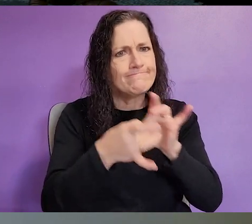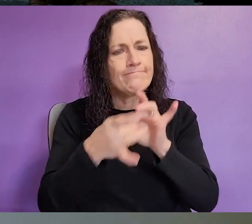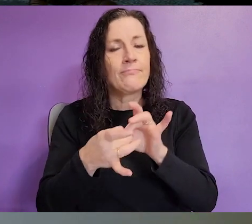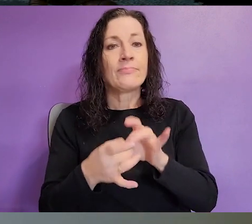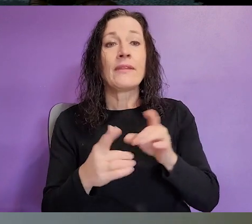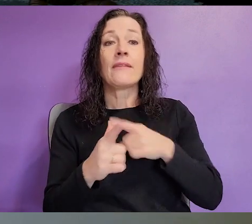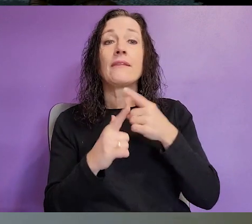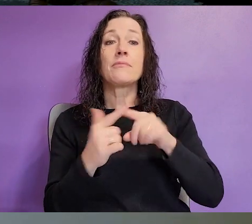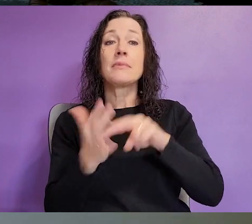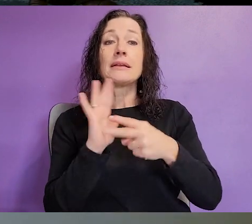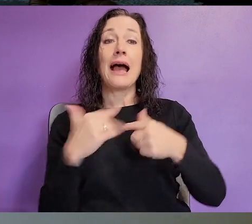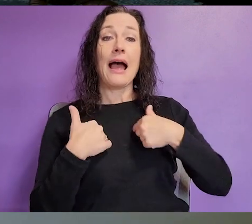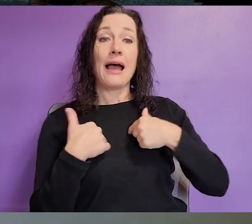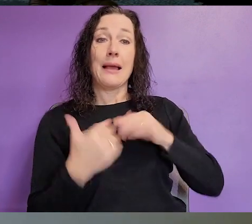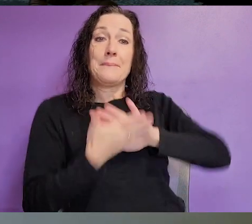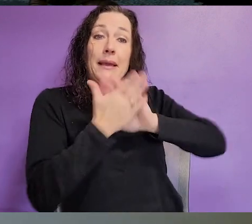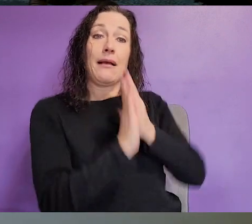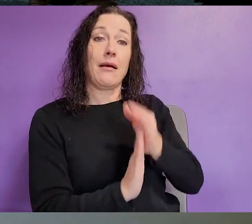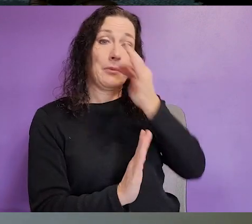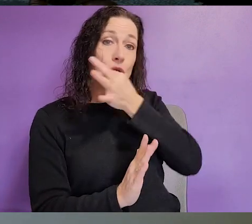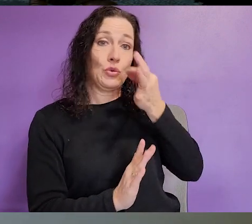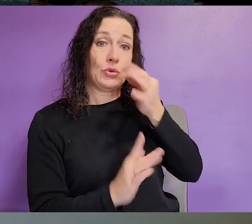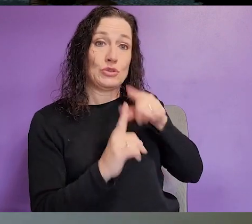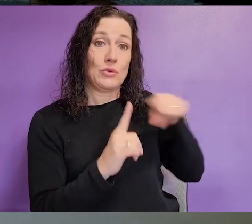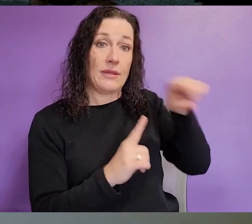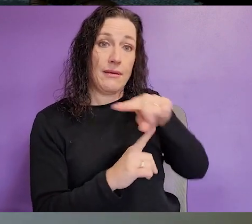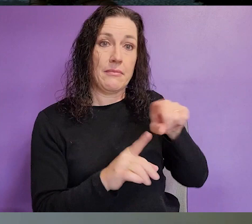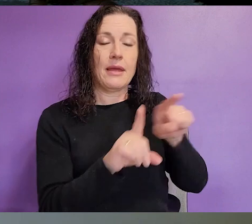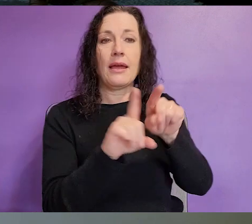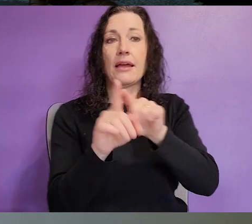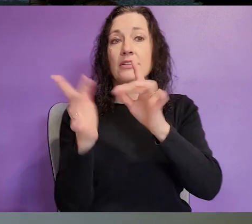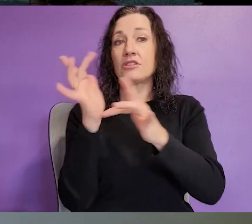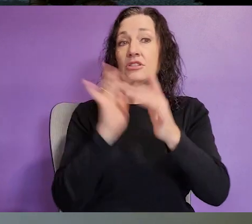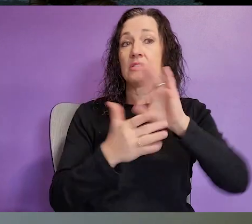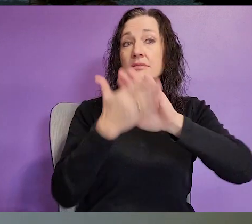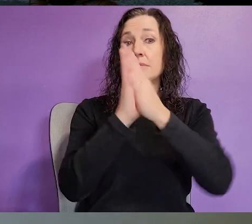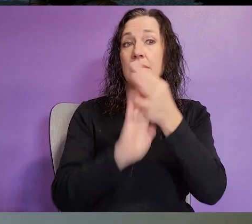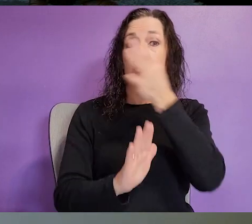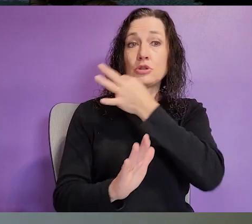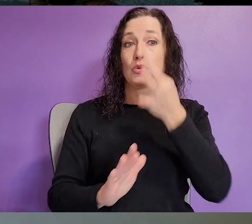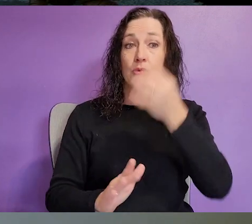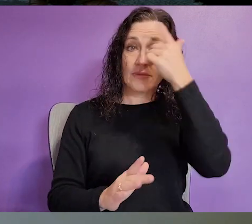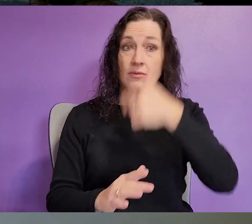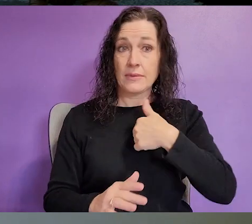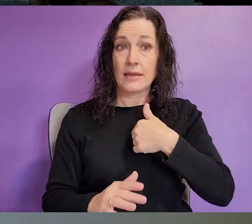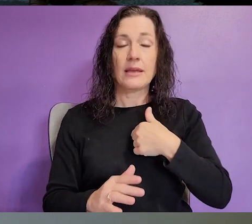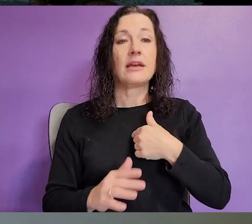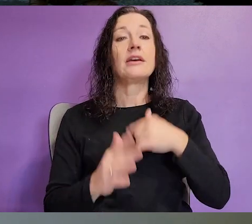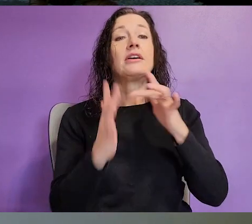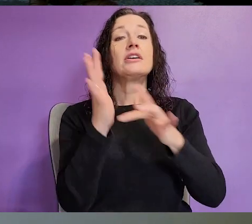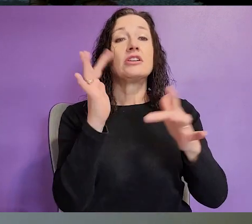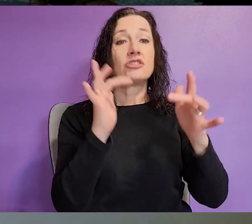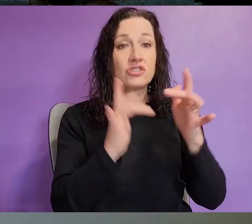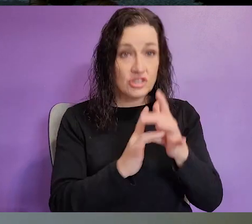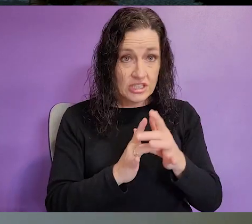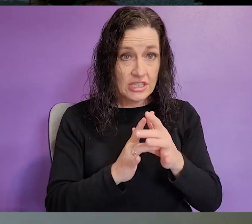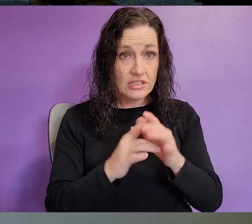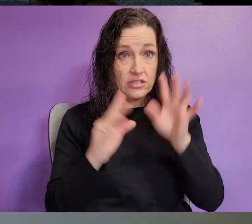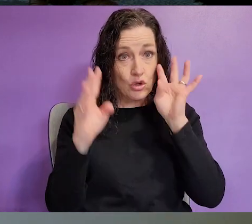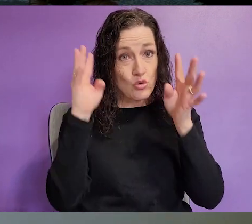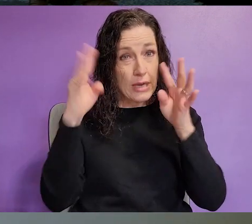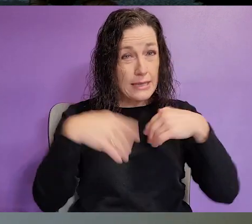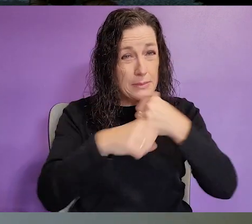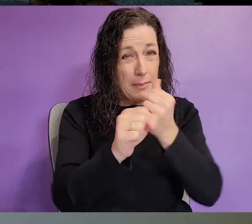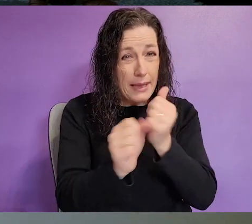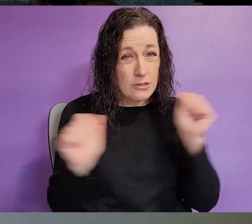So that I become the Eucharist to them, as Jesus becomes the Eucharist to me. He makes us brothers